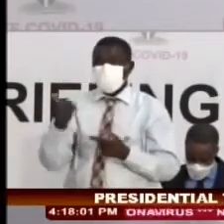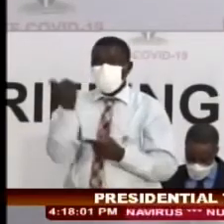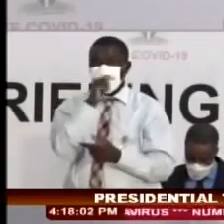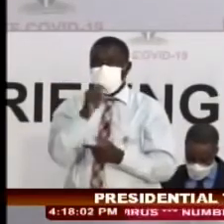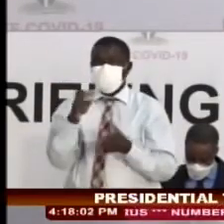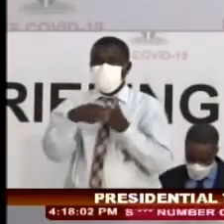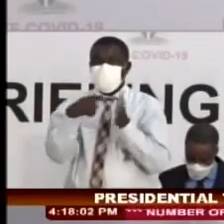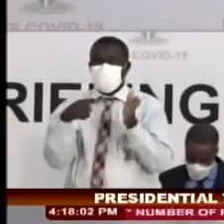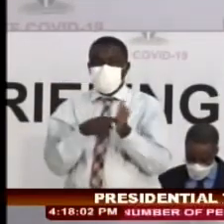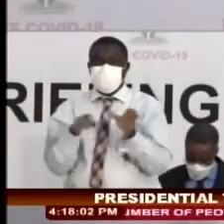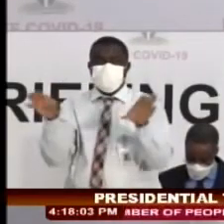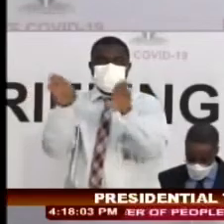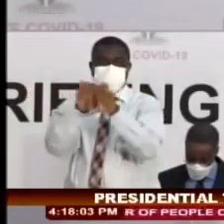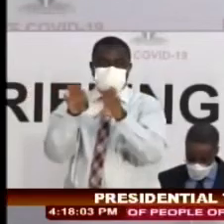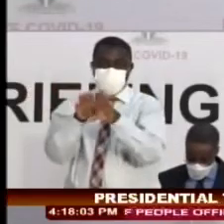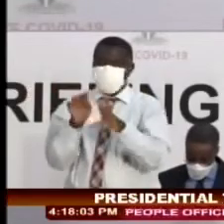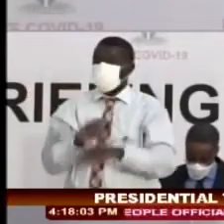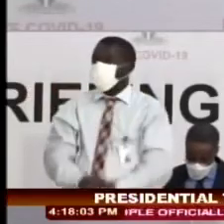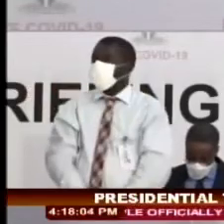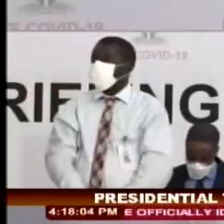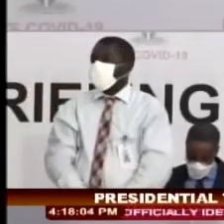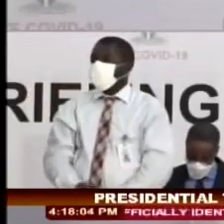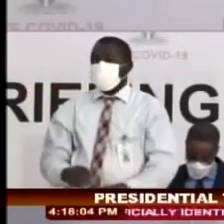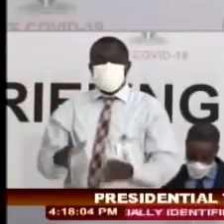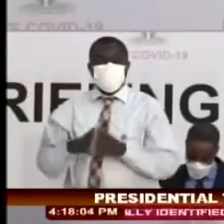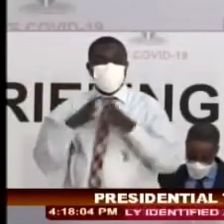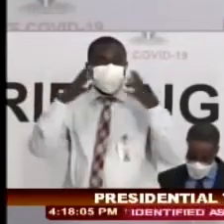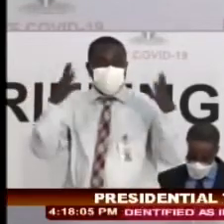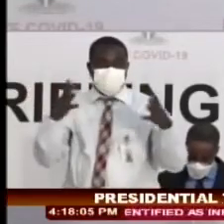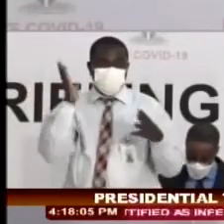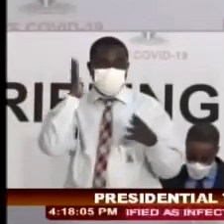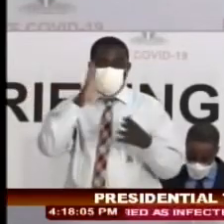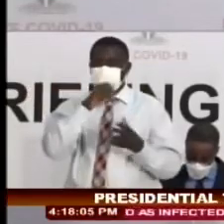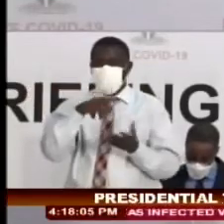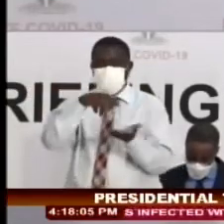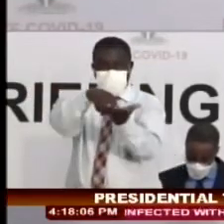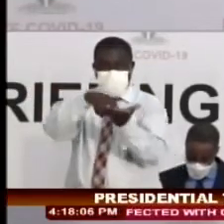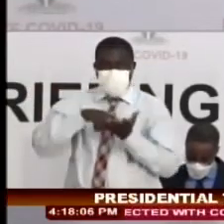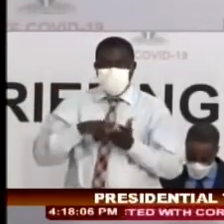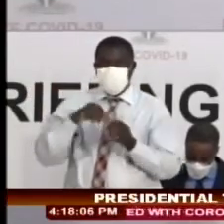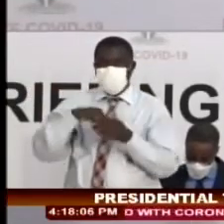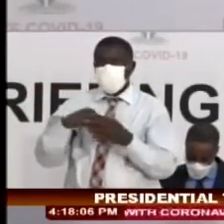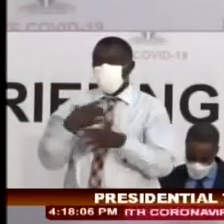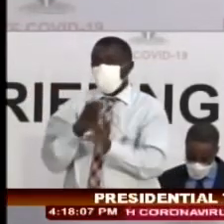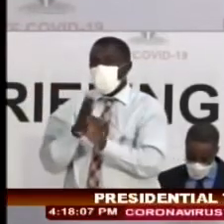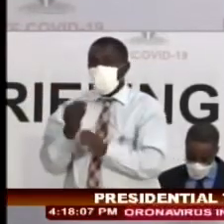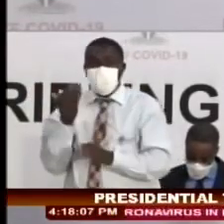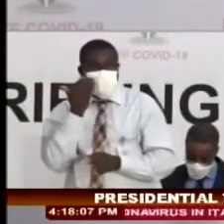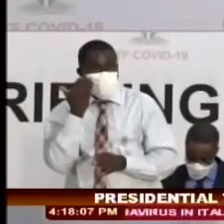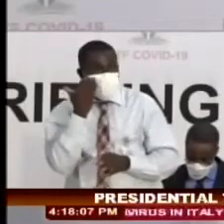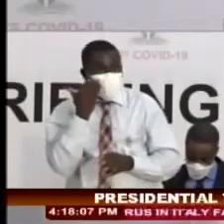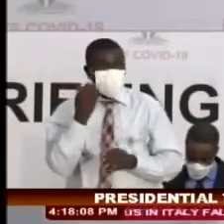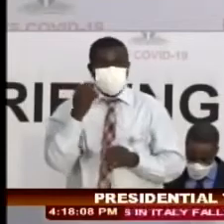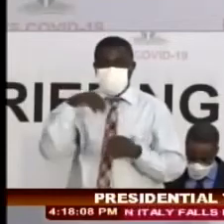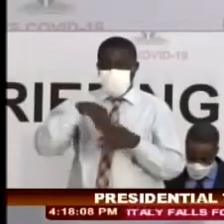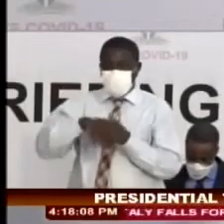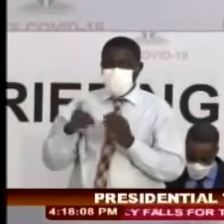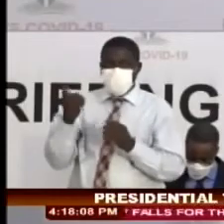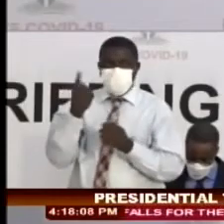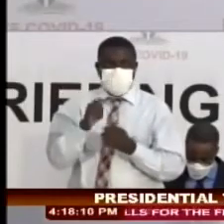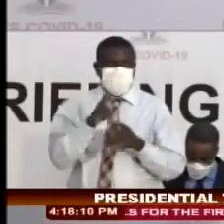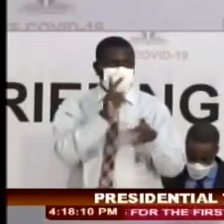more work shall be required in the creation of awareness among the people and in securing